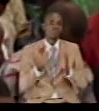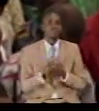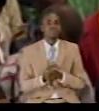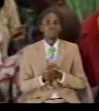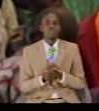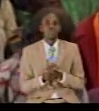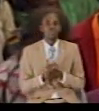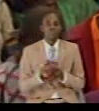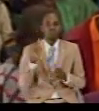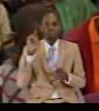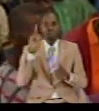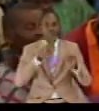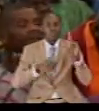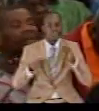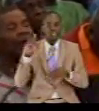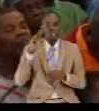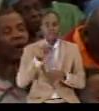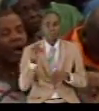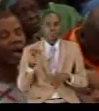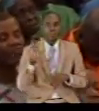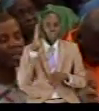Let the heavens hear you.